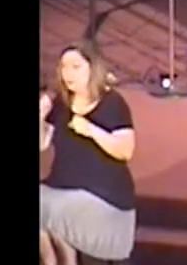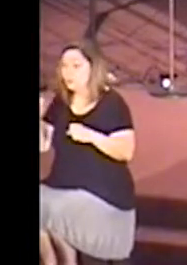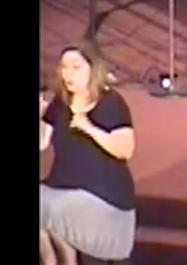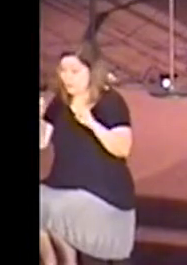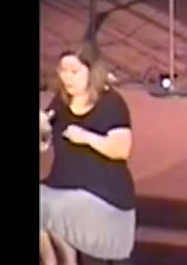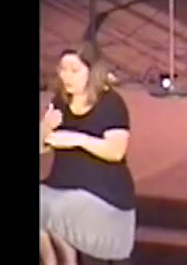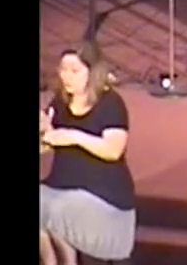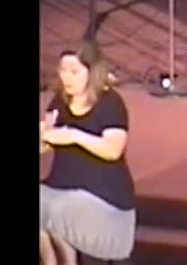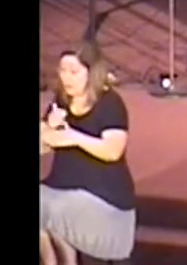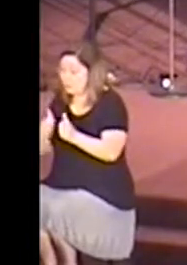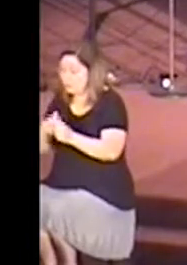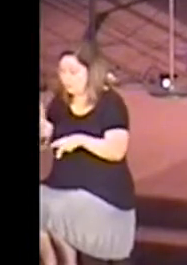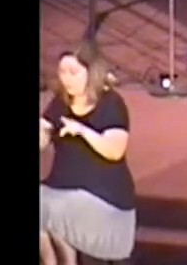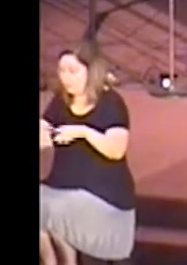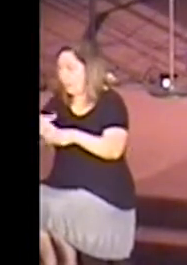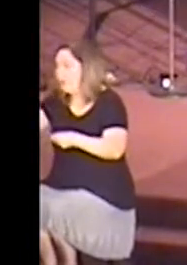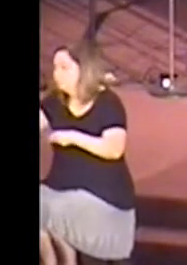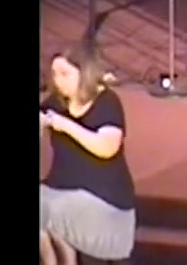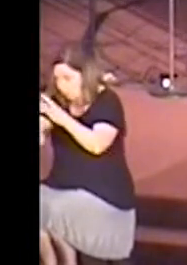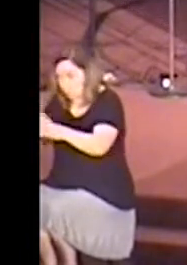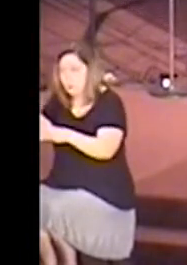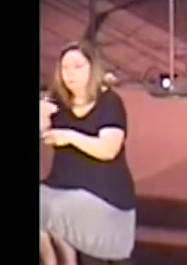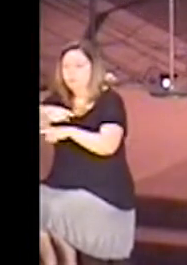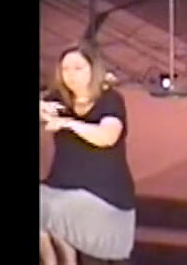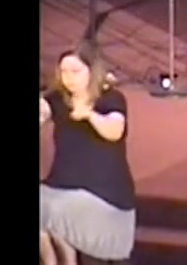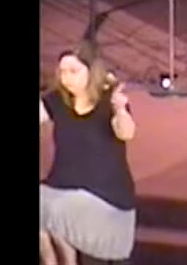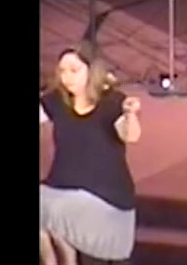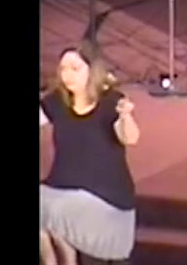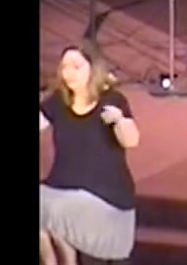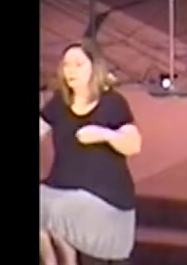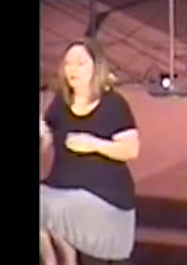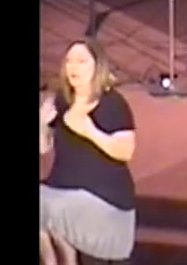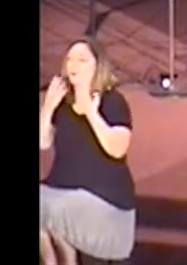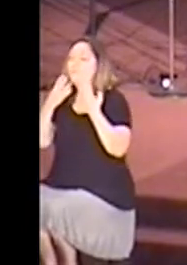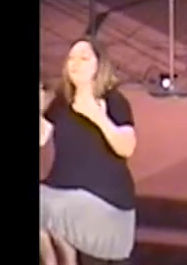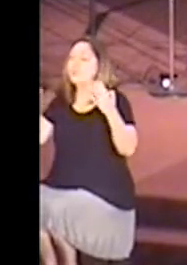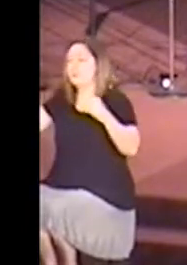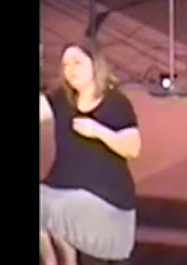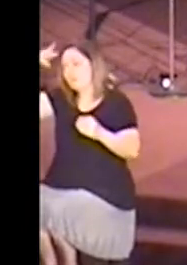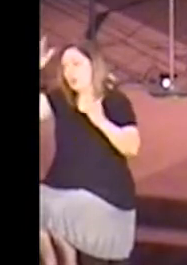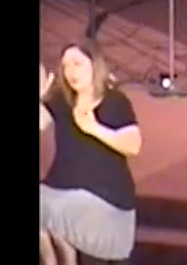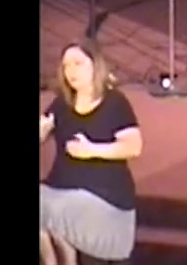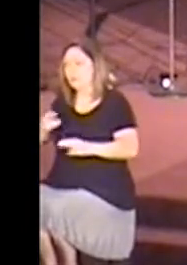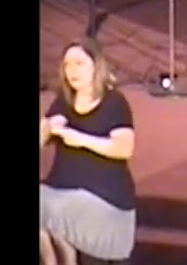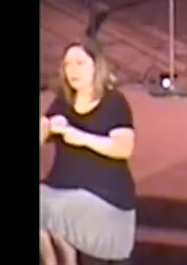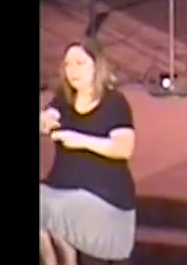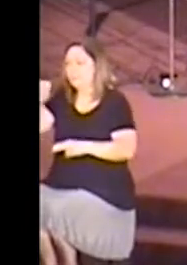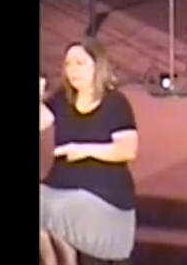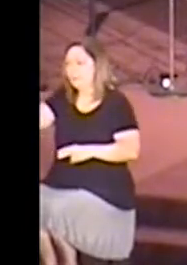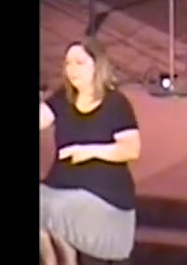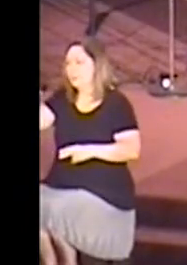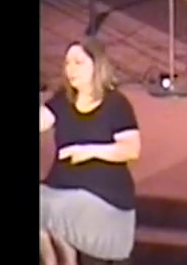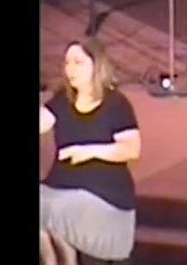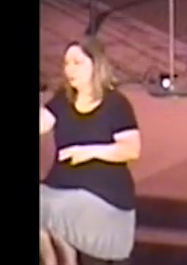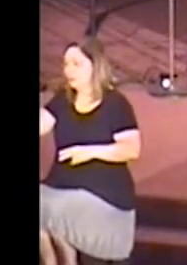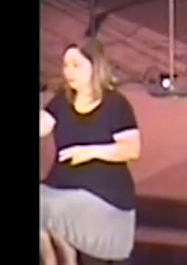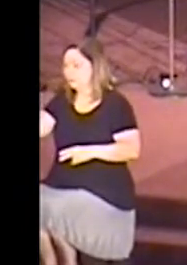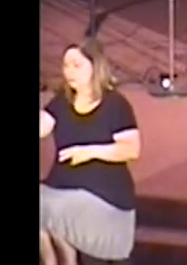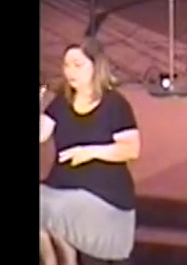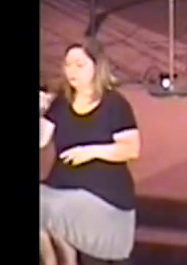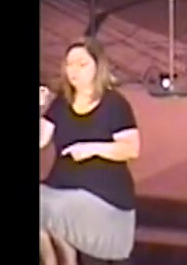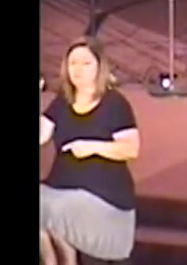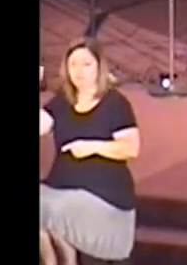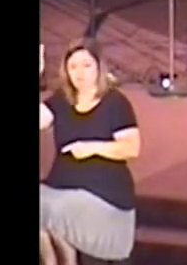are out in the world. There was a famous philosopher named Epicurus, and he stated it like this, right? When he dealt with the problem of